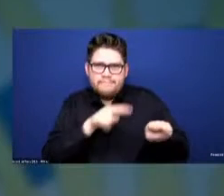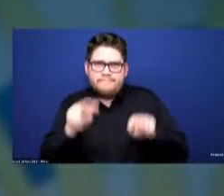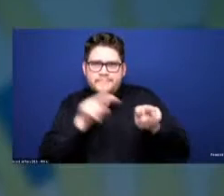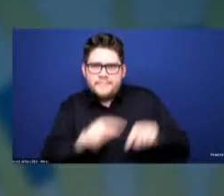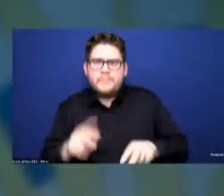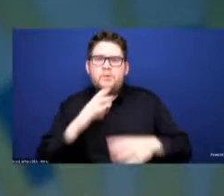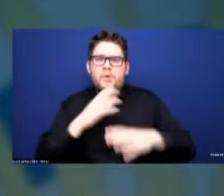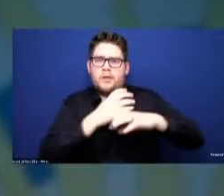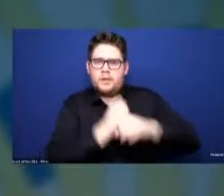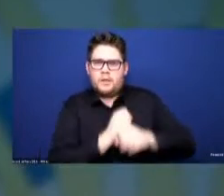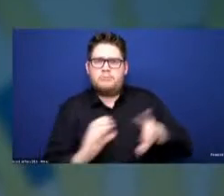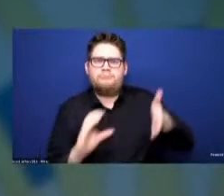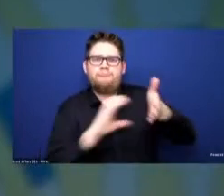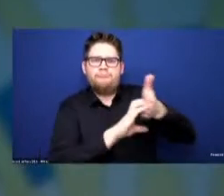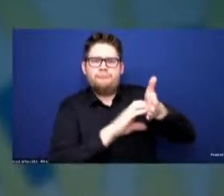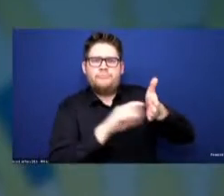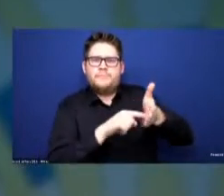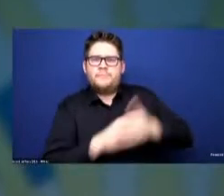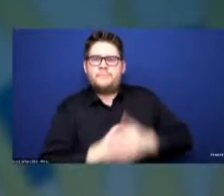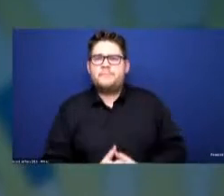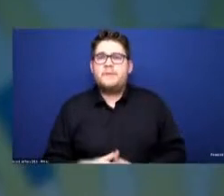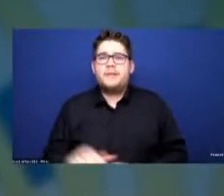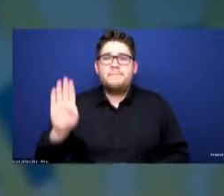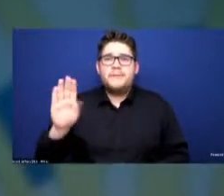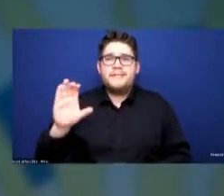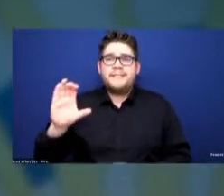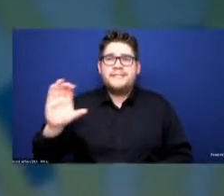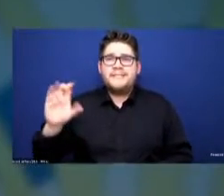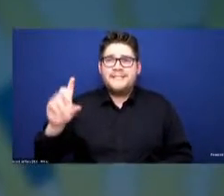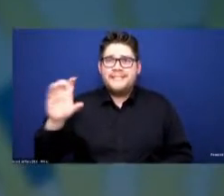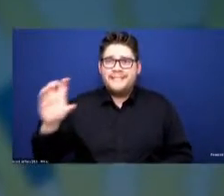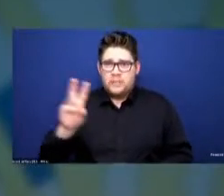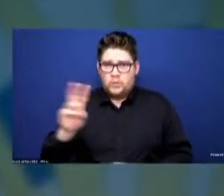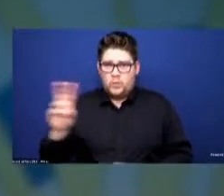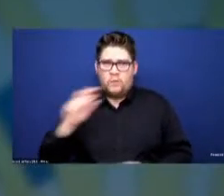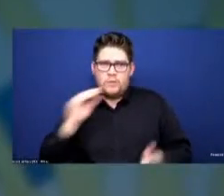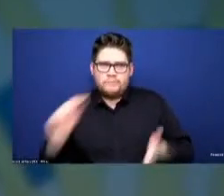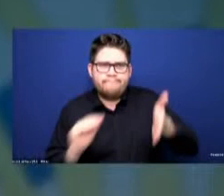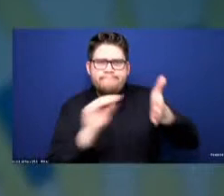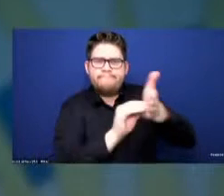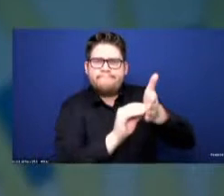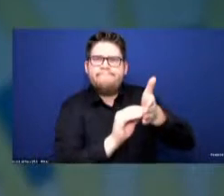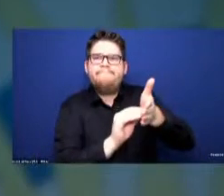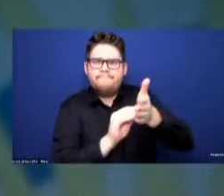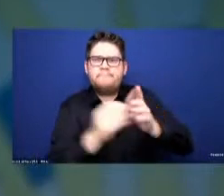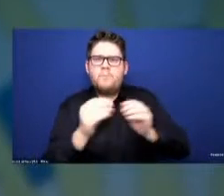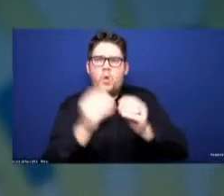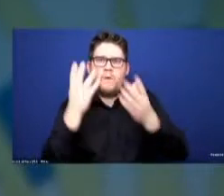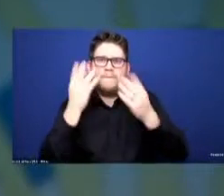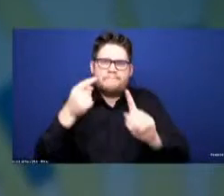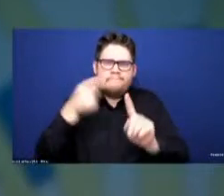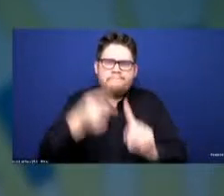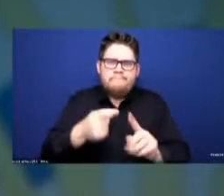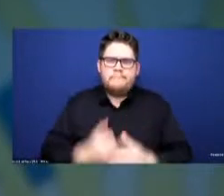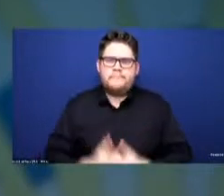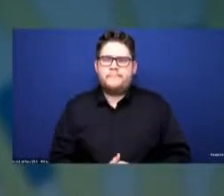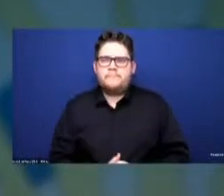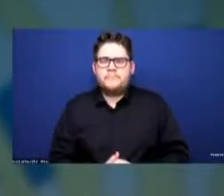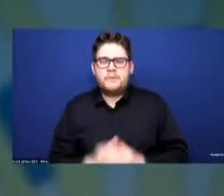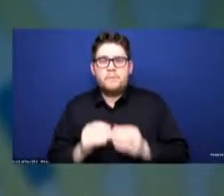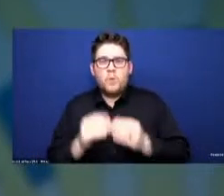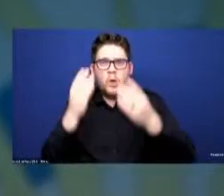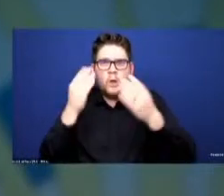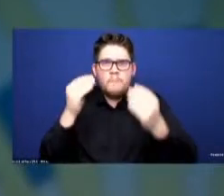where we are in terms of variants across the province and which ones are causing most illness. And as you can